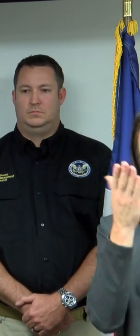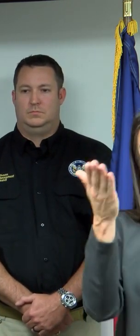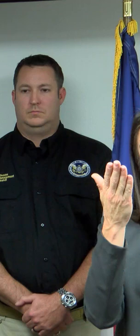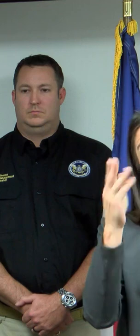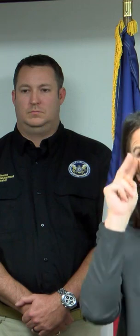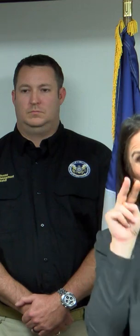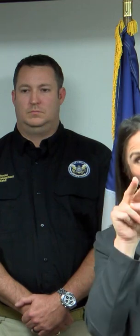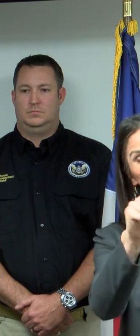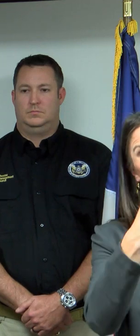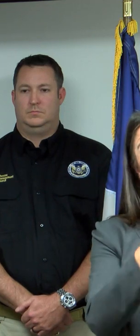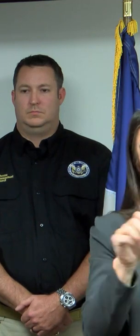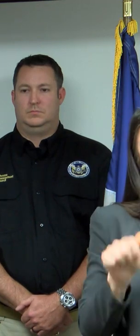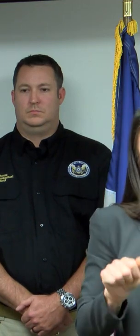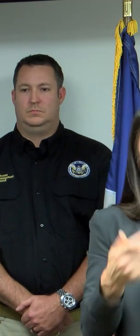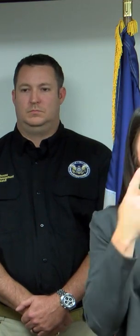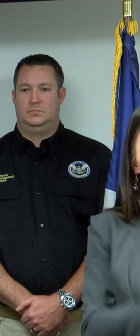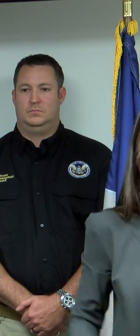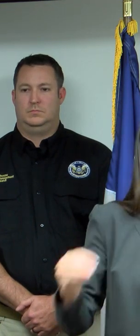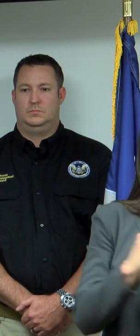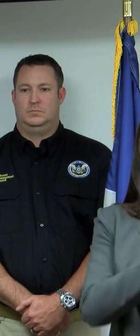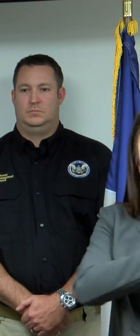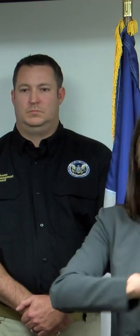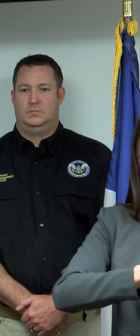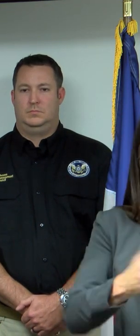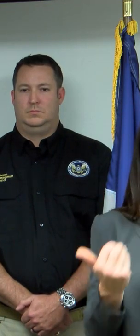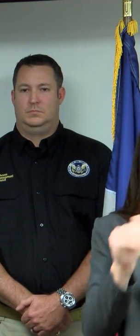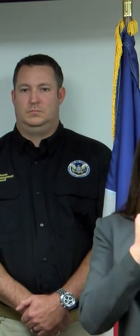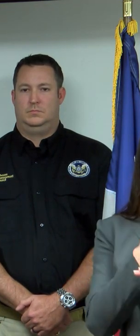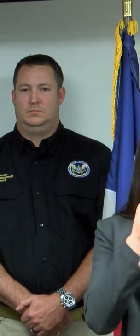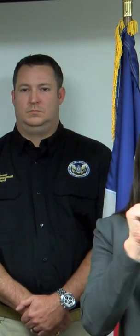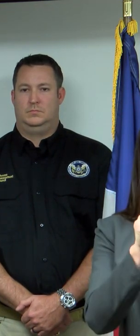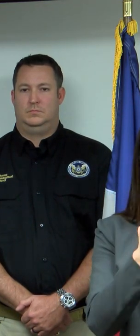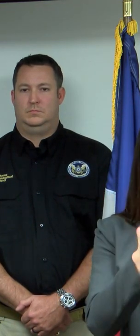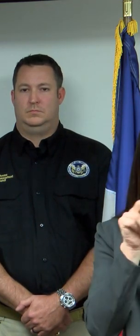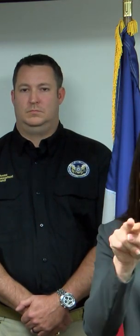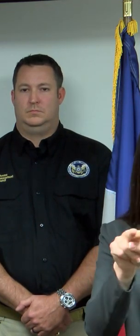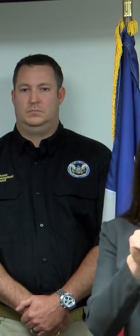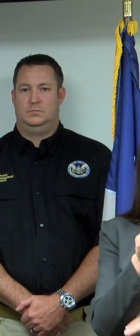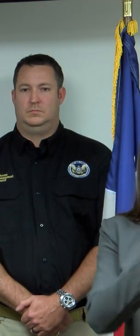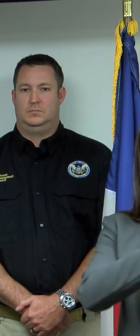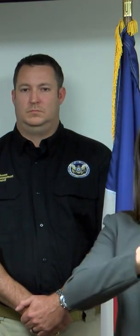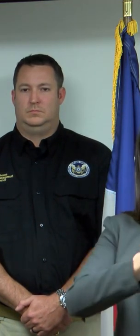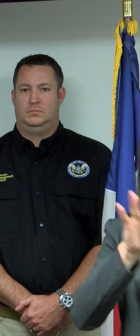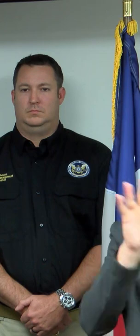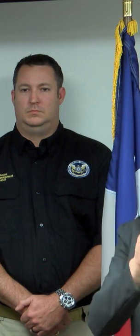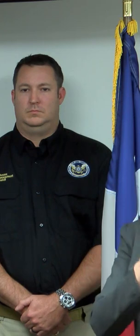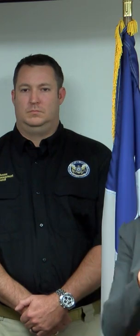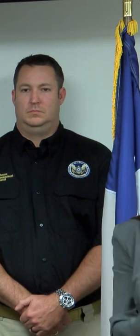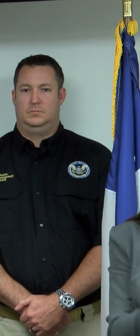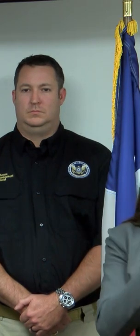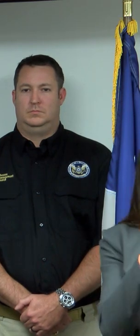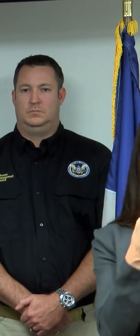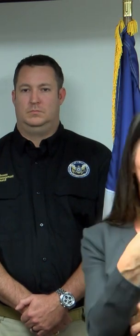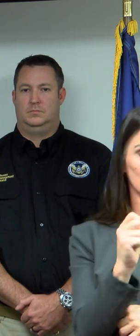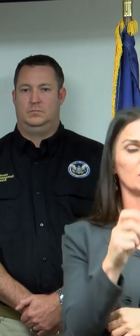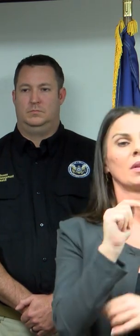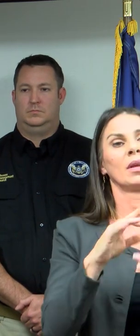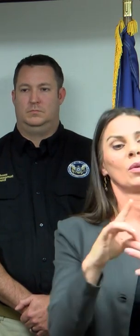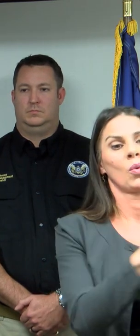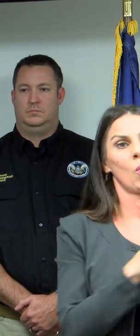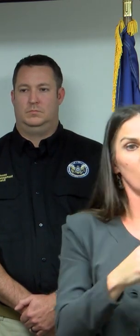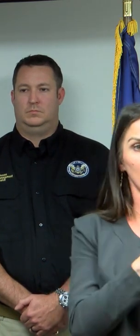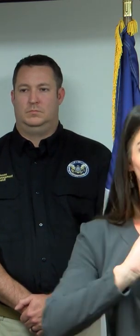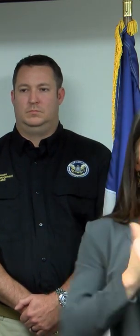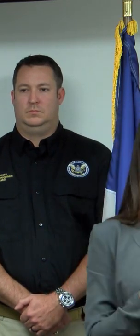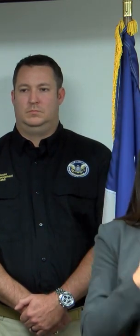showing the potential for additional heavy rainfall tonight will continue to monitor rainfall totals and coordinate our response to flood